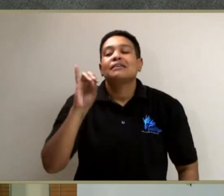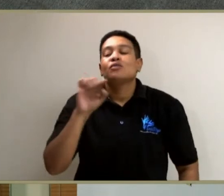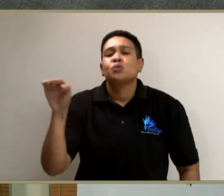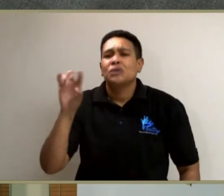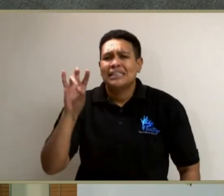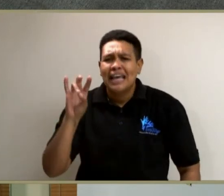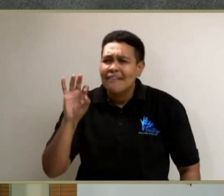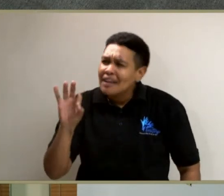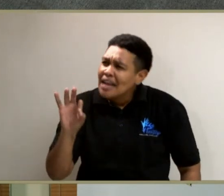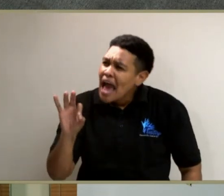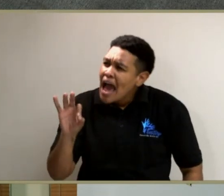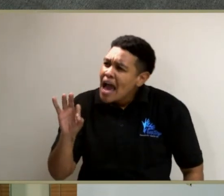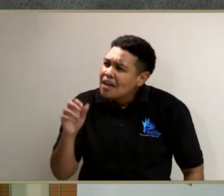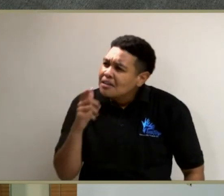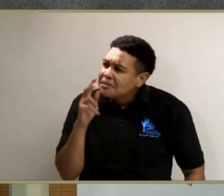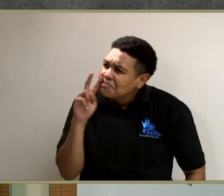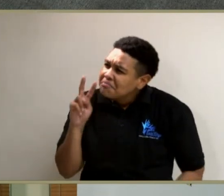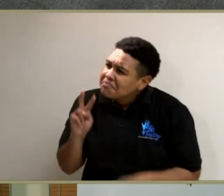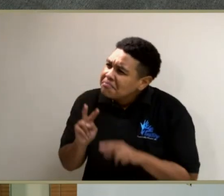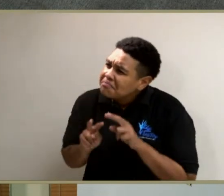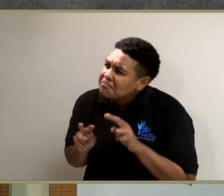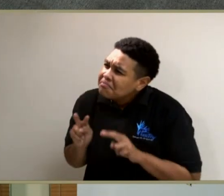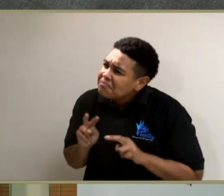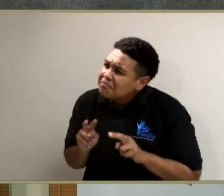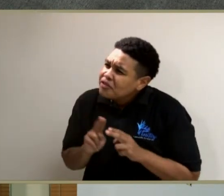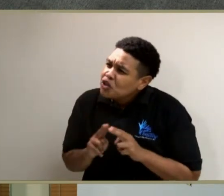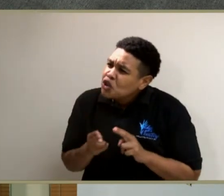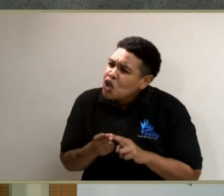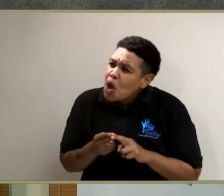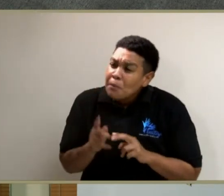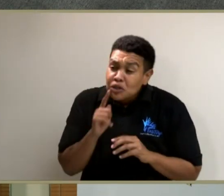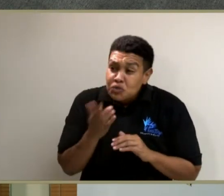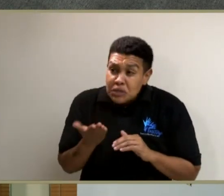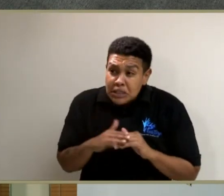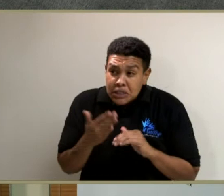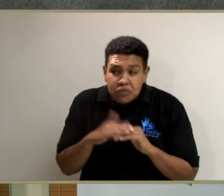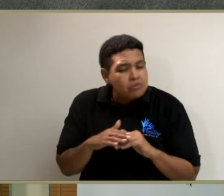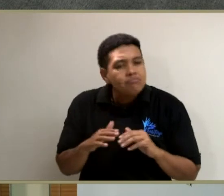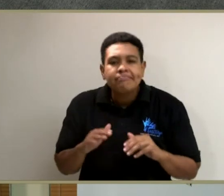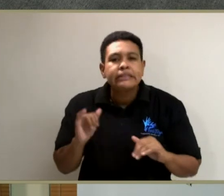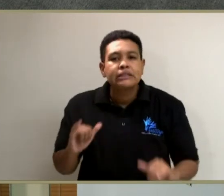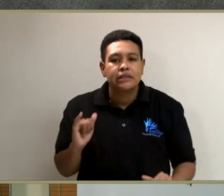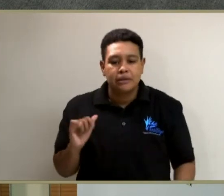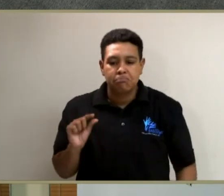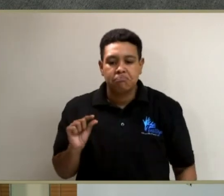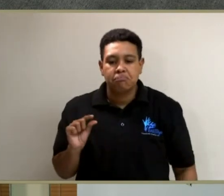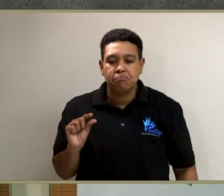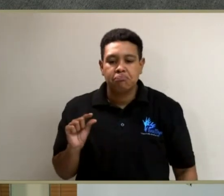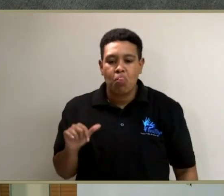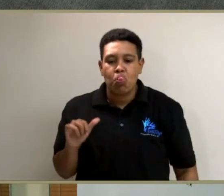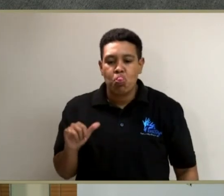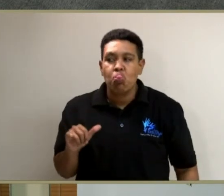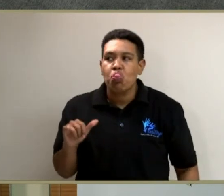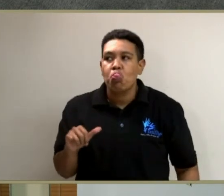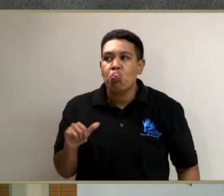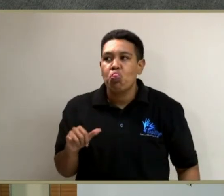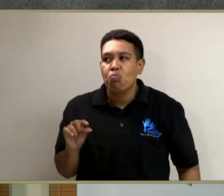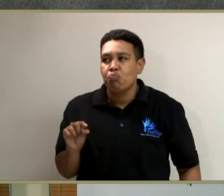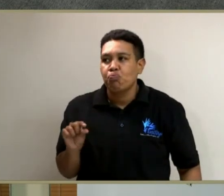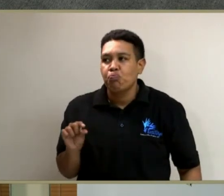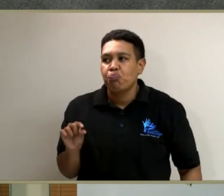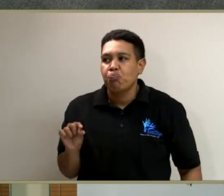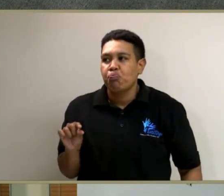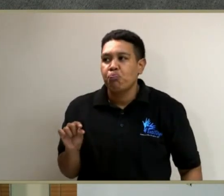But we're not seeing these numbers move as we would want them to go up. The